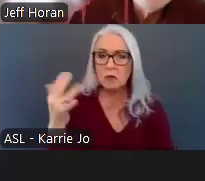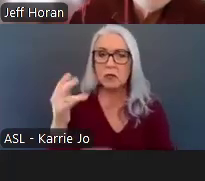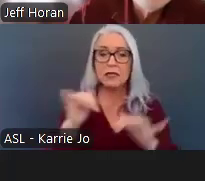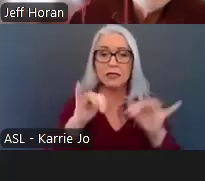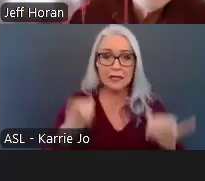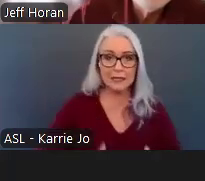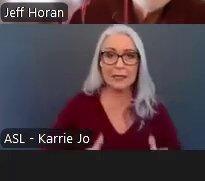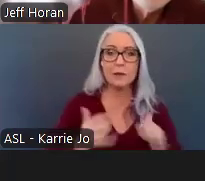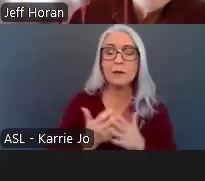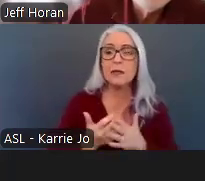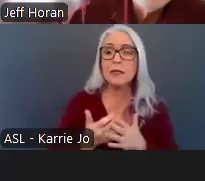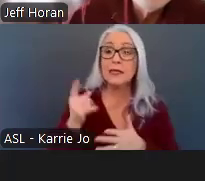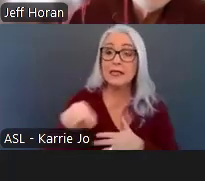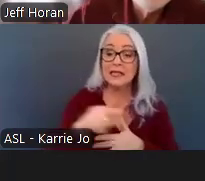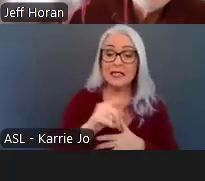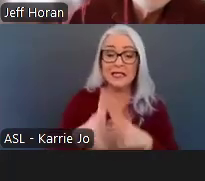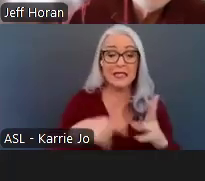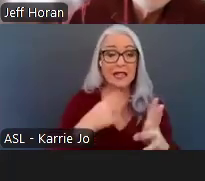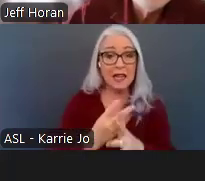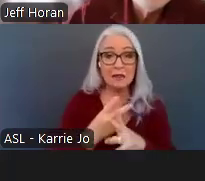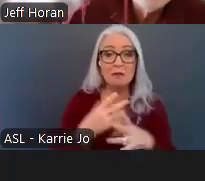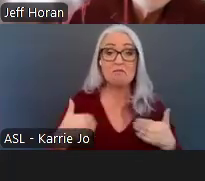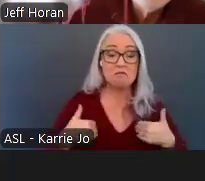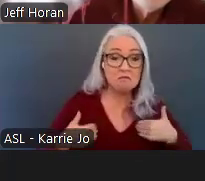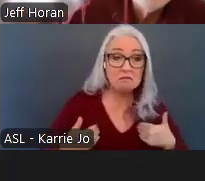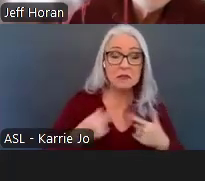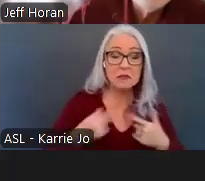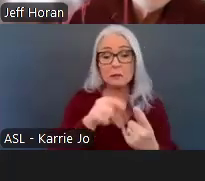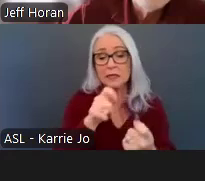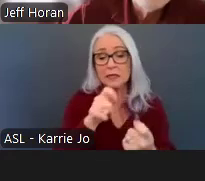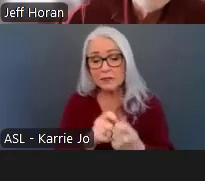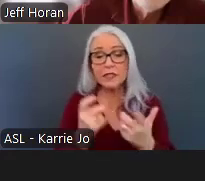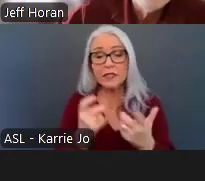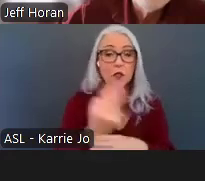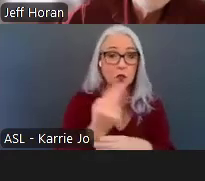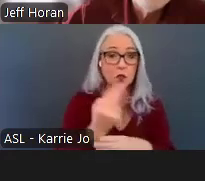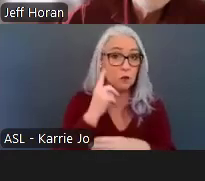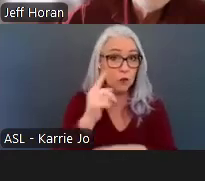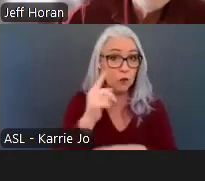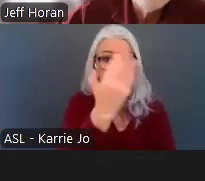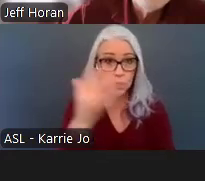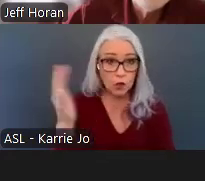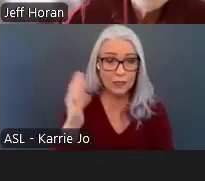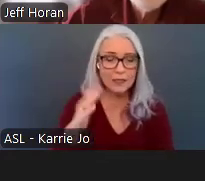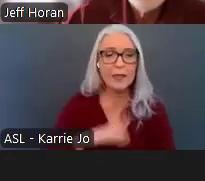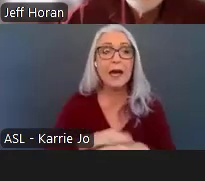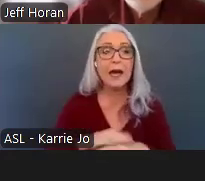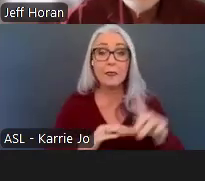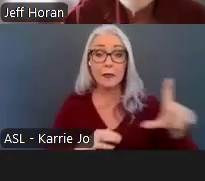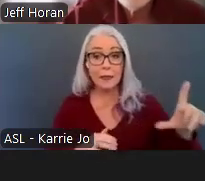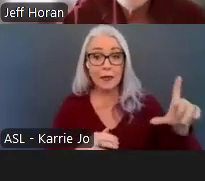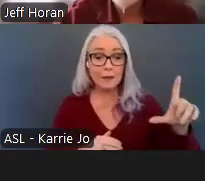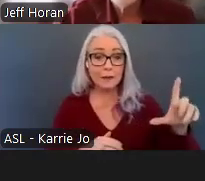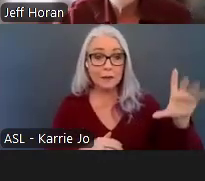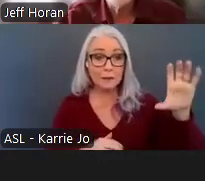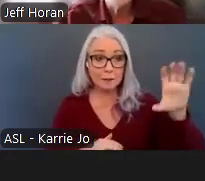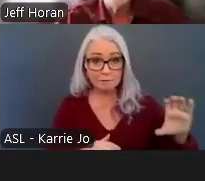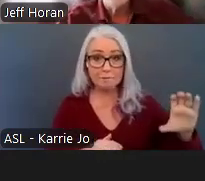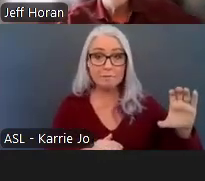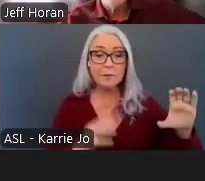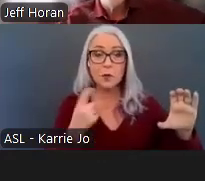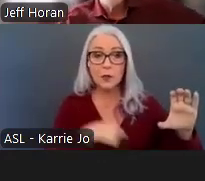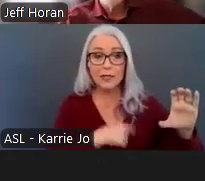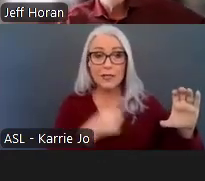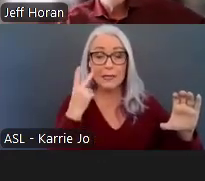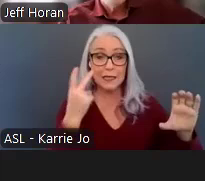have species that are evolved for particular use of forests. And on the left, we see future declines